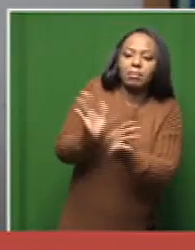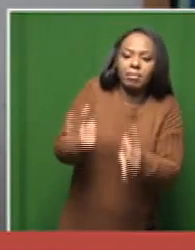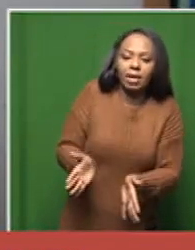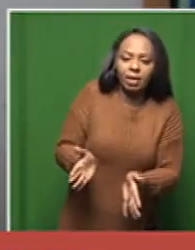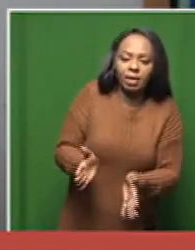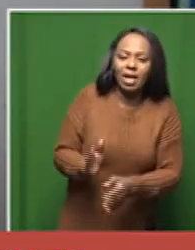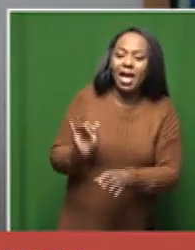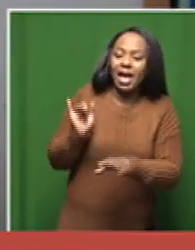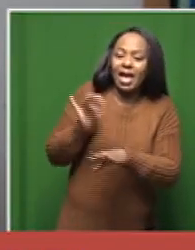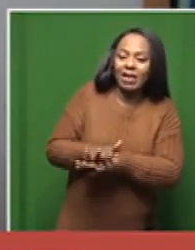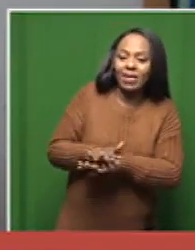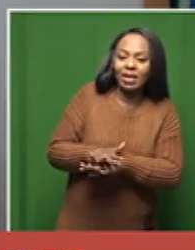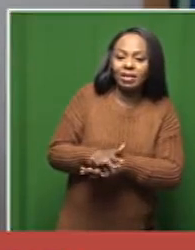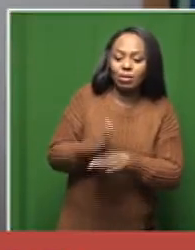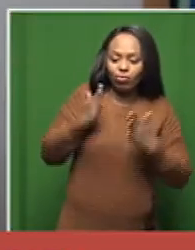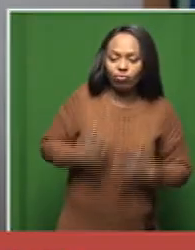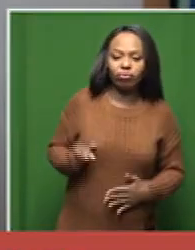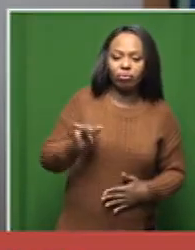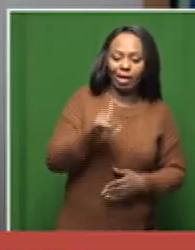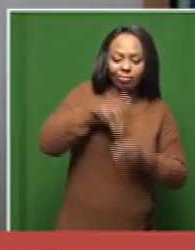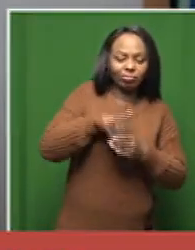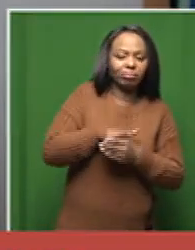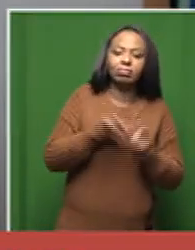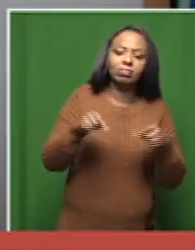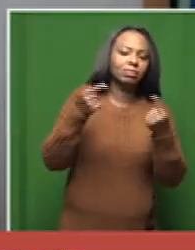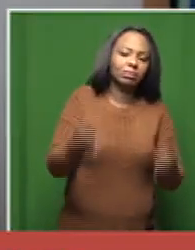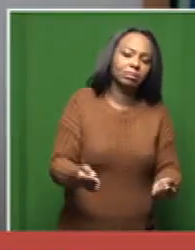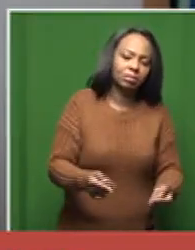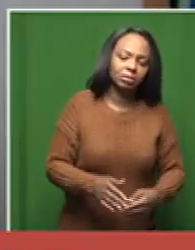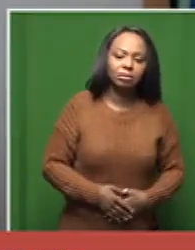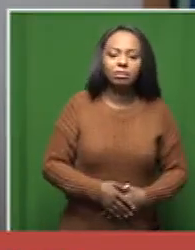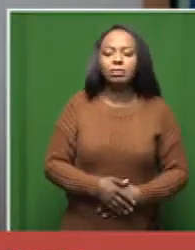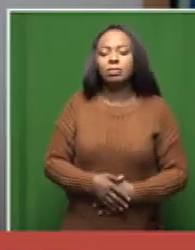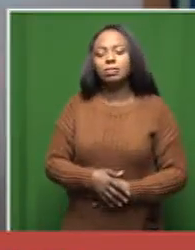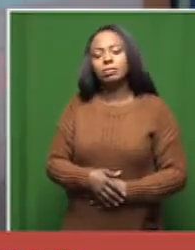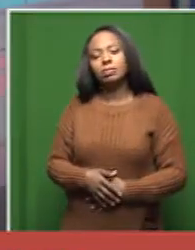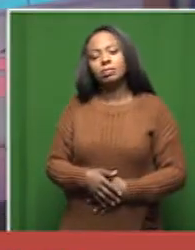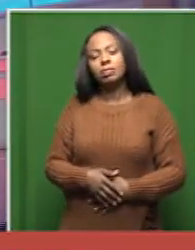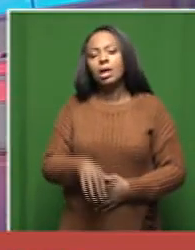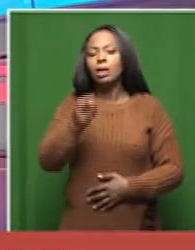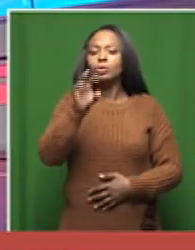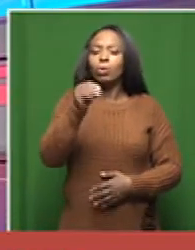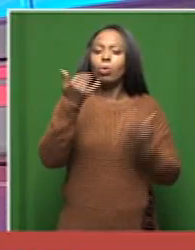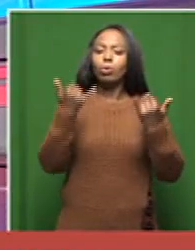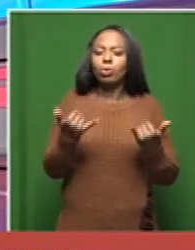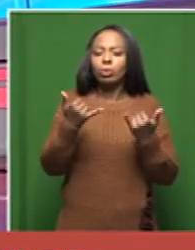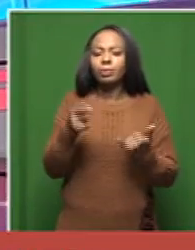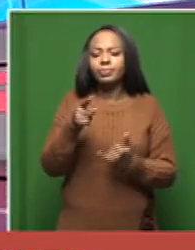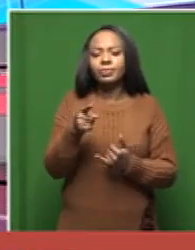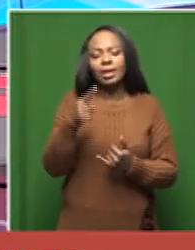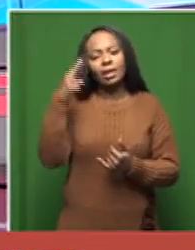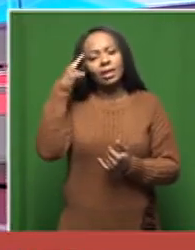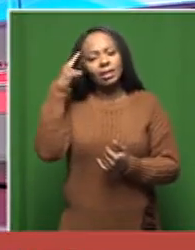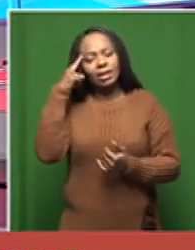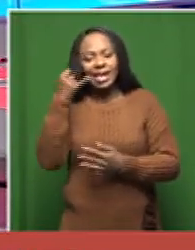no effect on the immune system other than that. All right, so what do we know so far? I mean, I guess these still